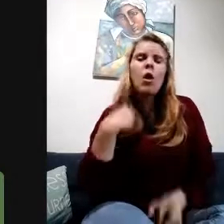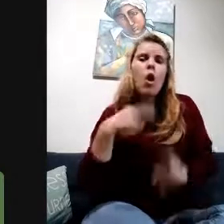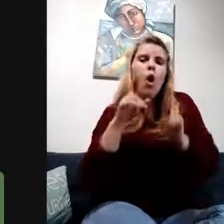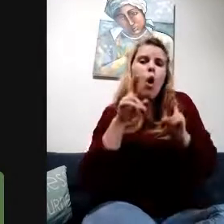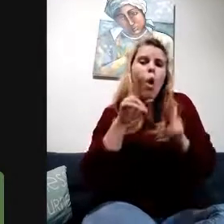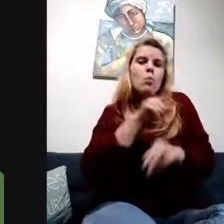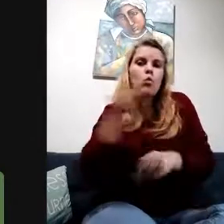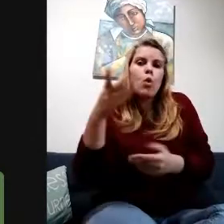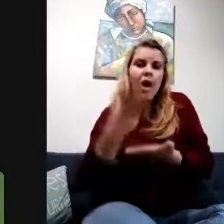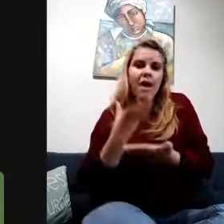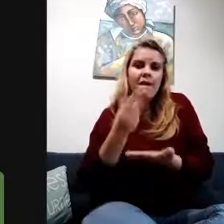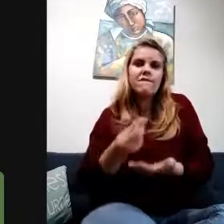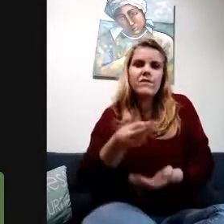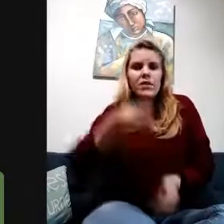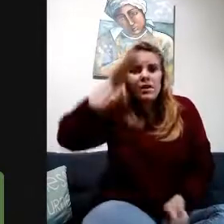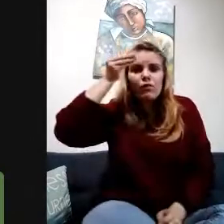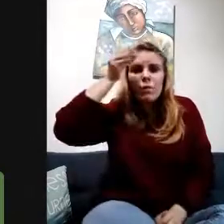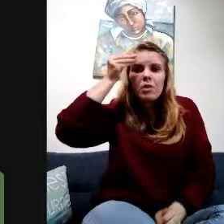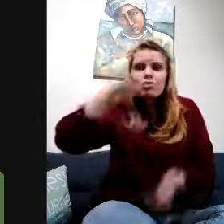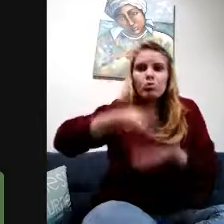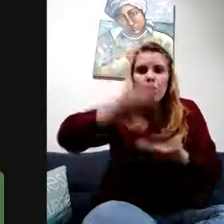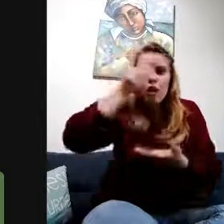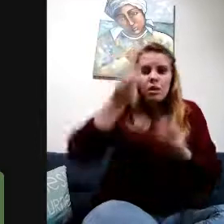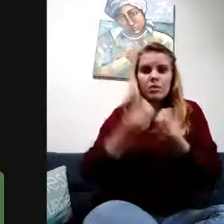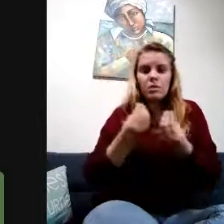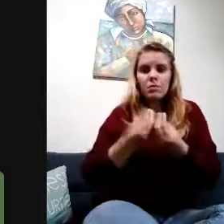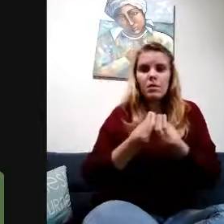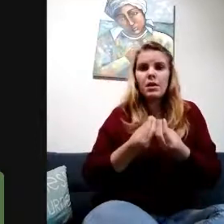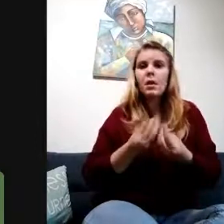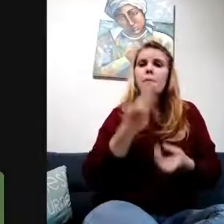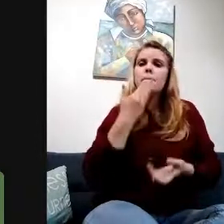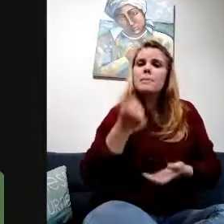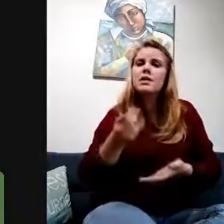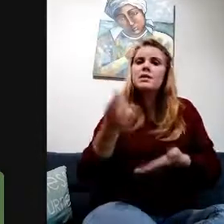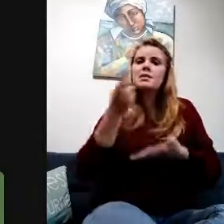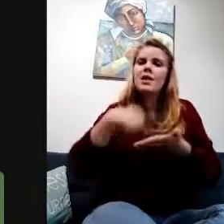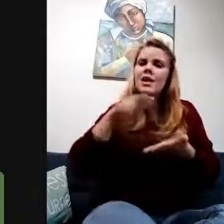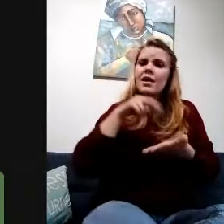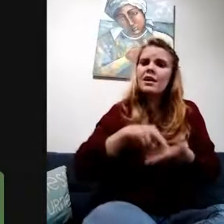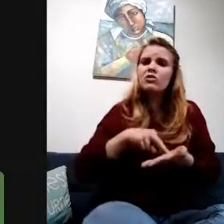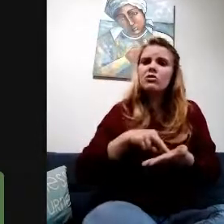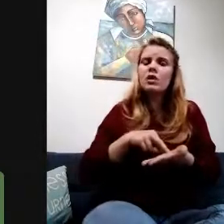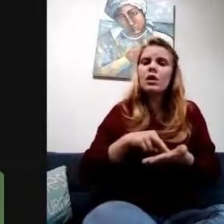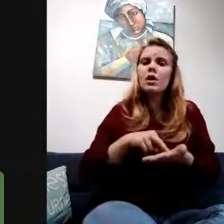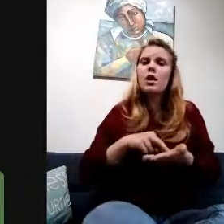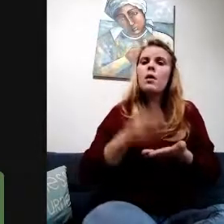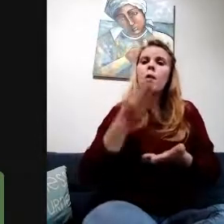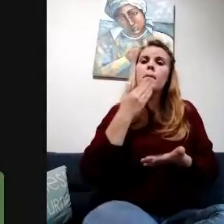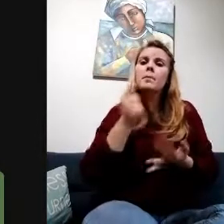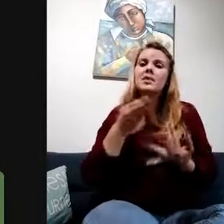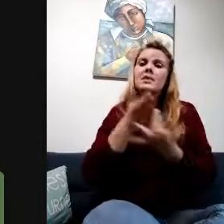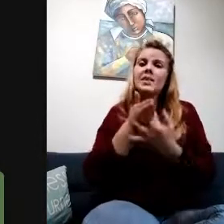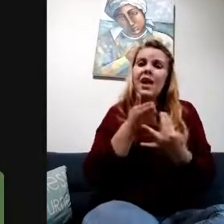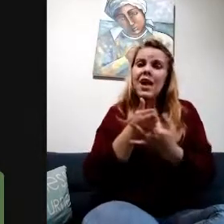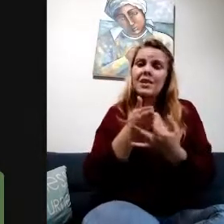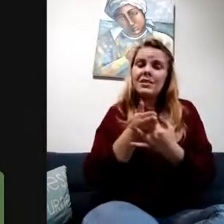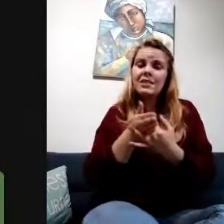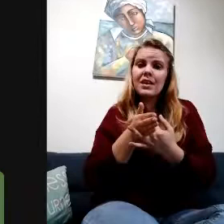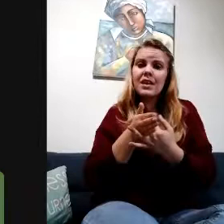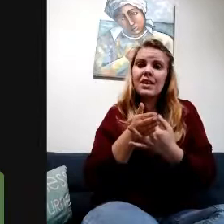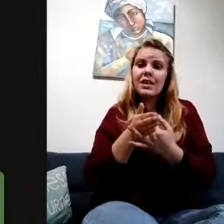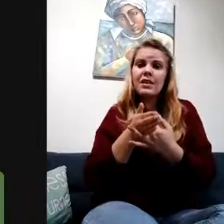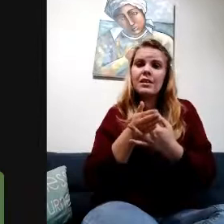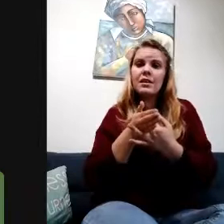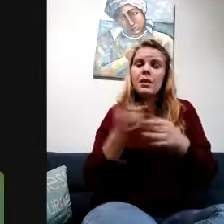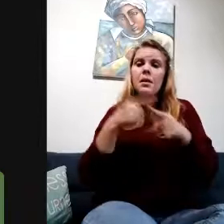And don't forget registration. Not registration. Entries for the event close at